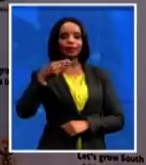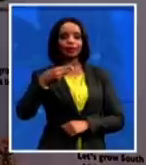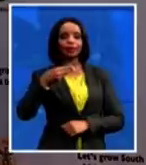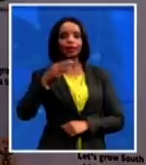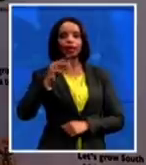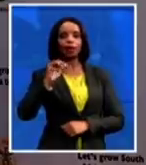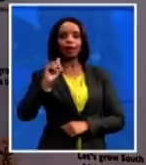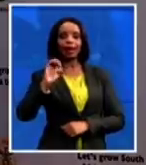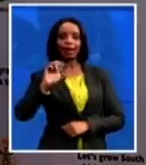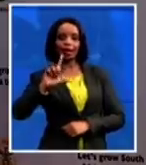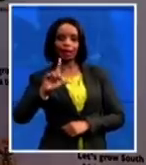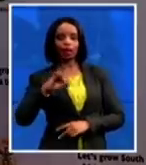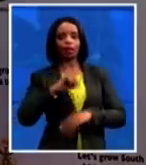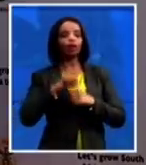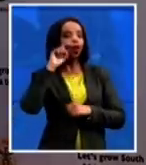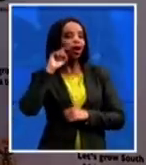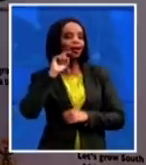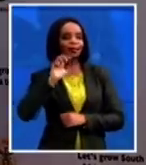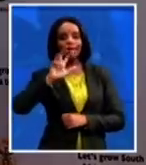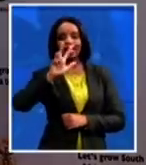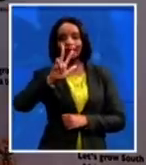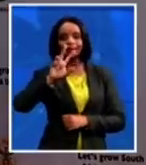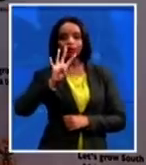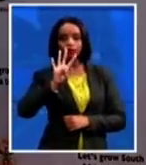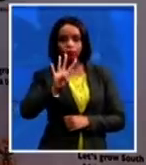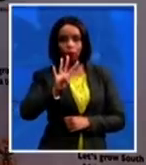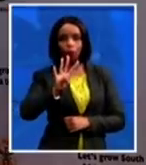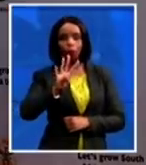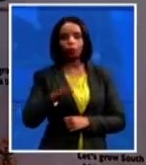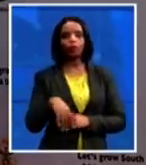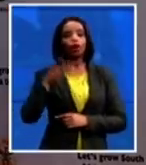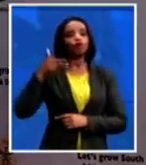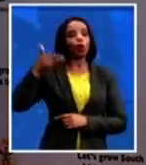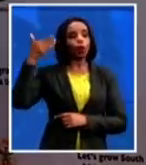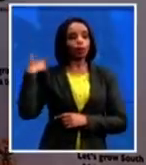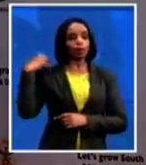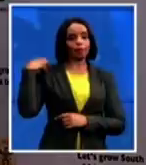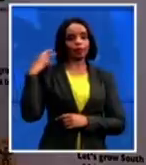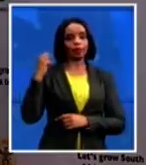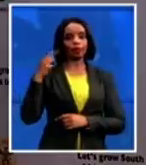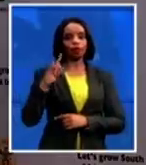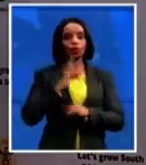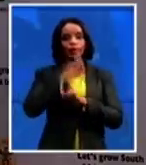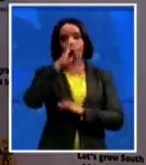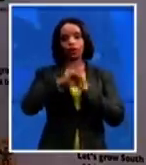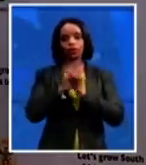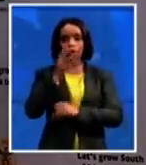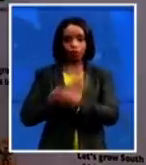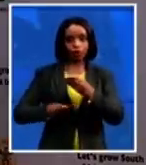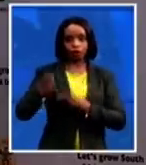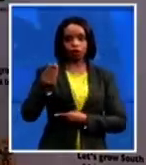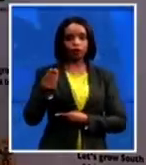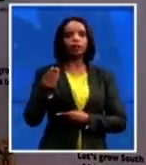former Deputy Minister of International Relations and Cooperation. Comrade EB, as he was affectionately known to his friends